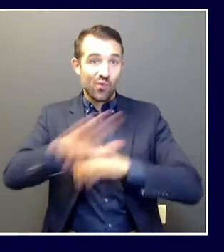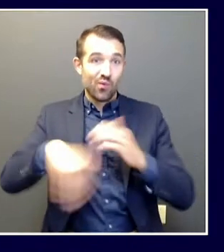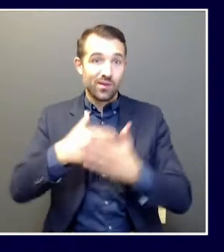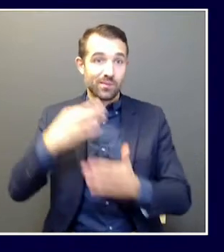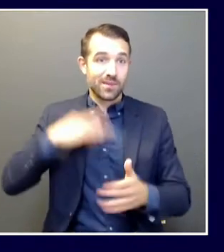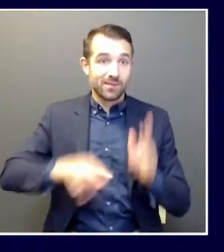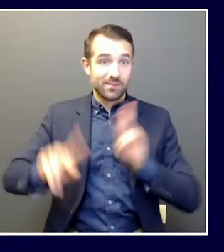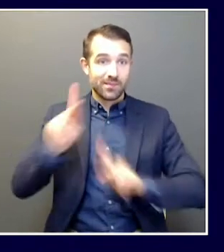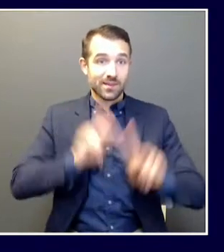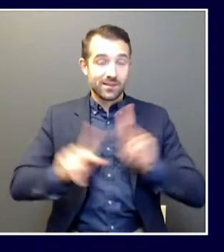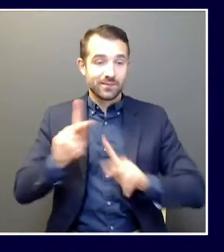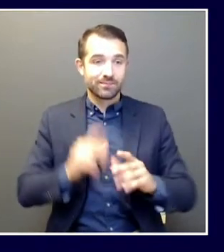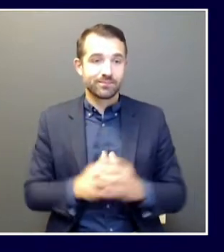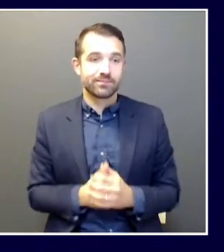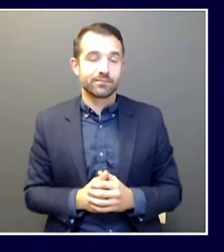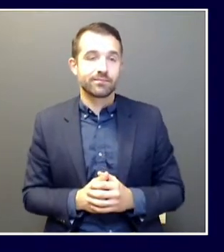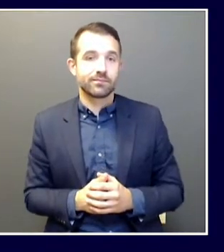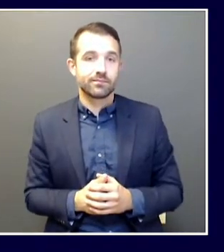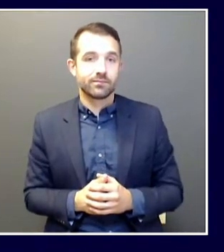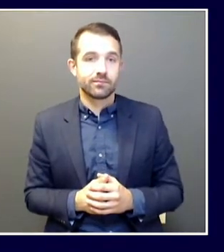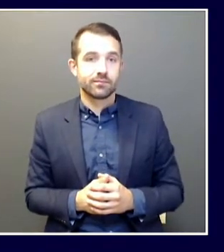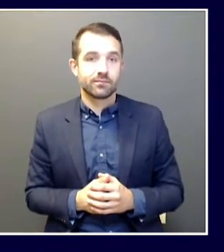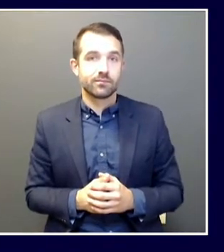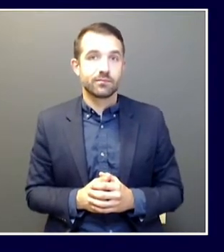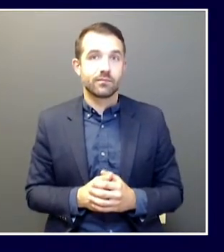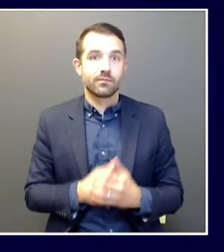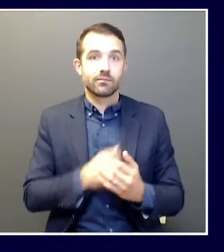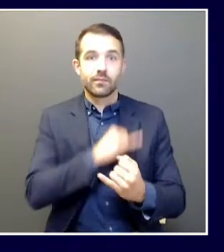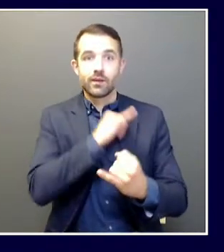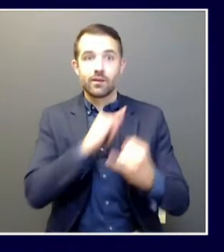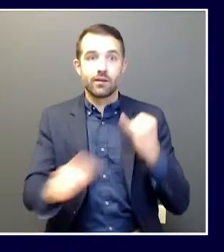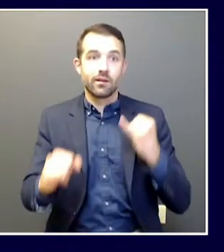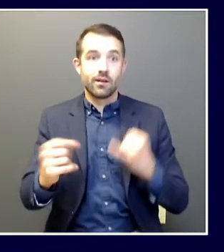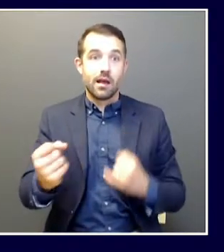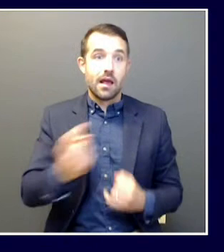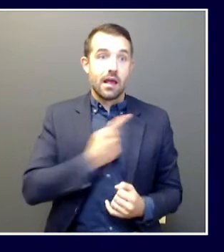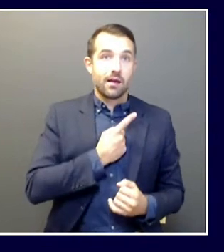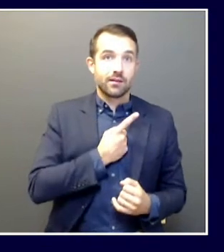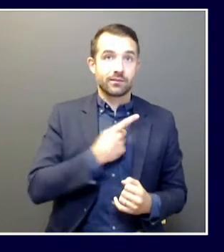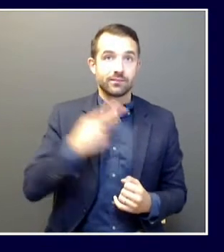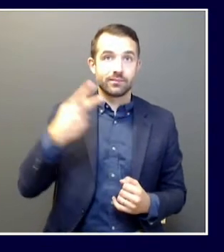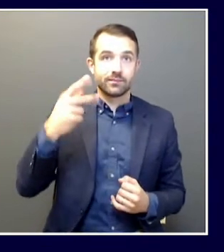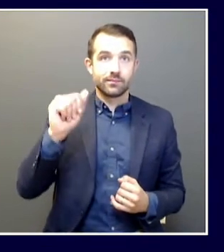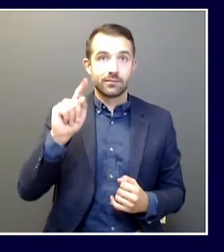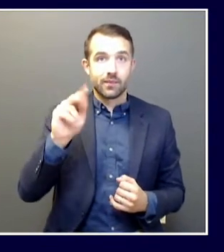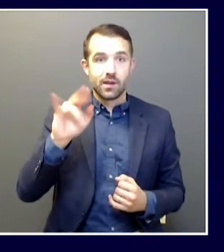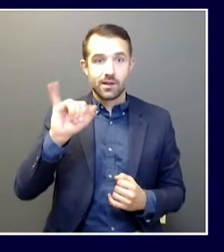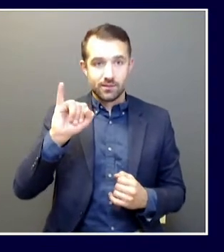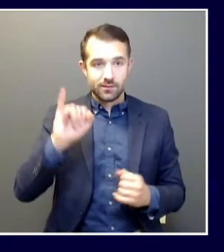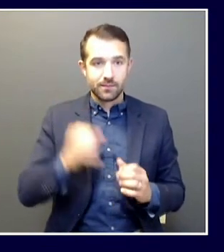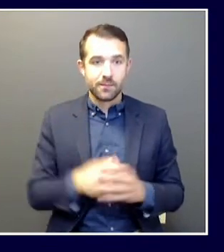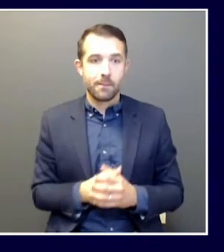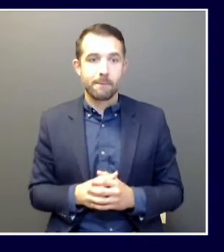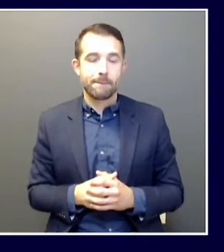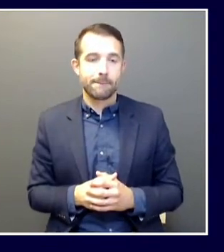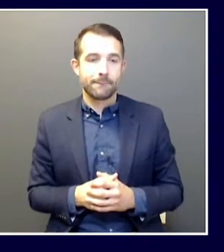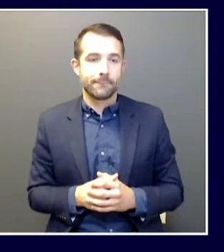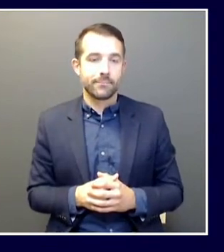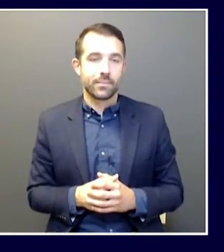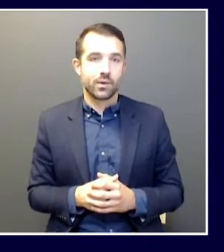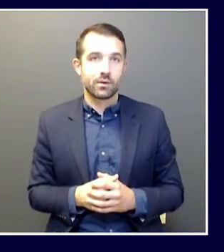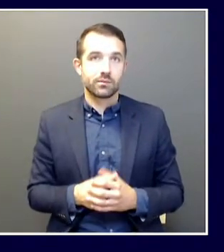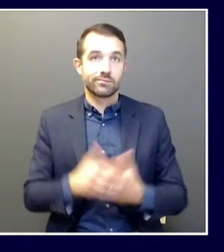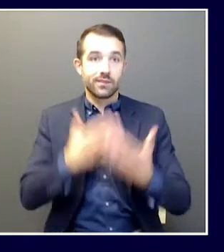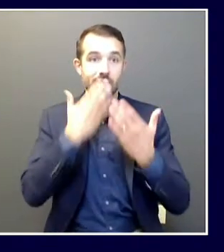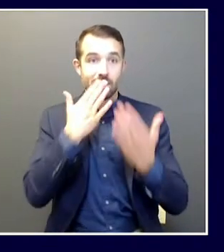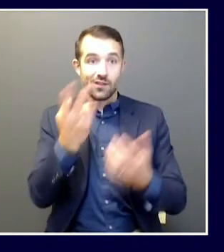Thank you. Thanks, Caitlin. And the last question for the afternoon goes to Patty White. Thanks, Dr. Shah and Commissioner Lambrou. You've